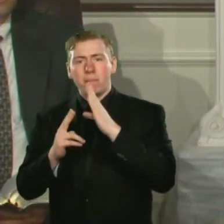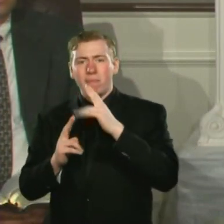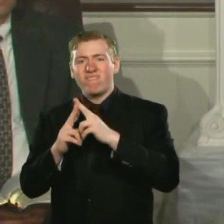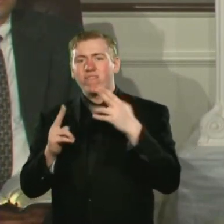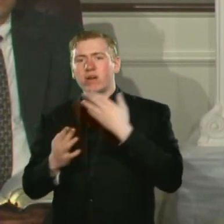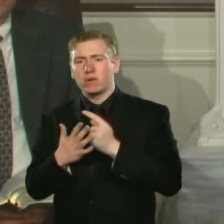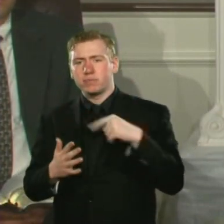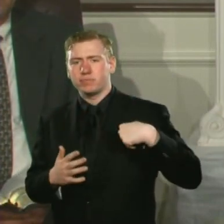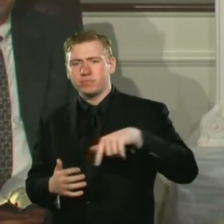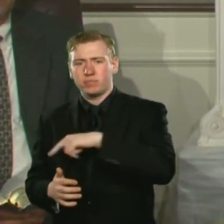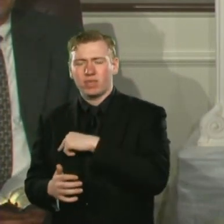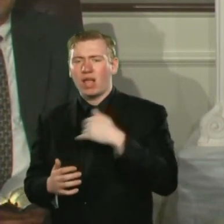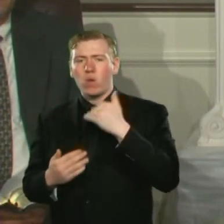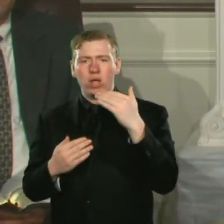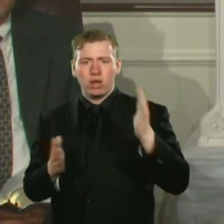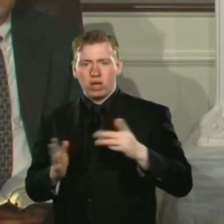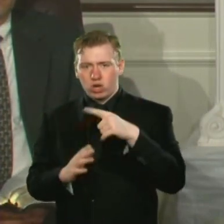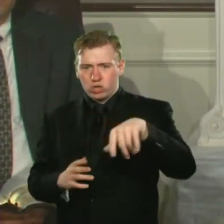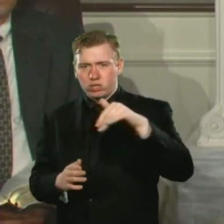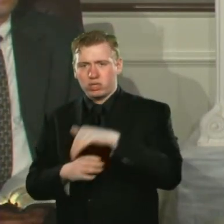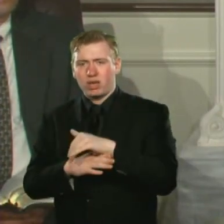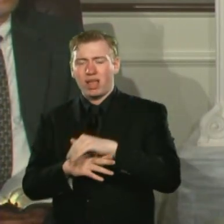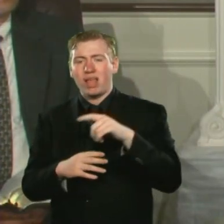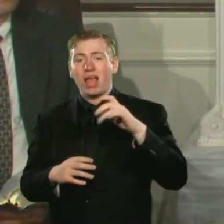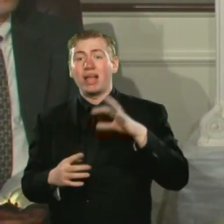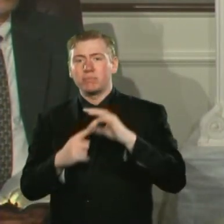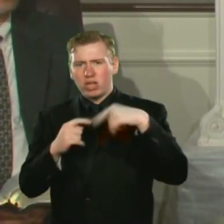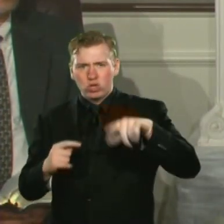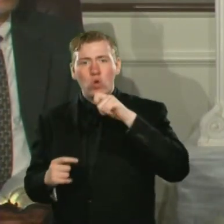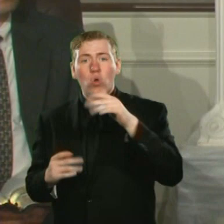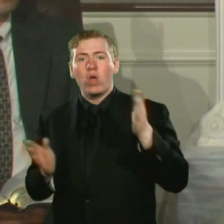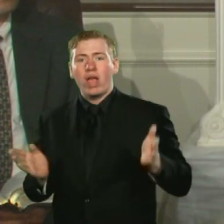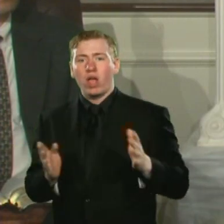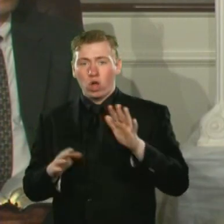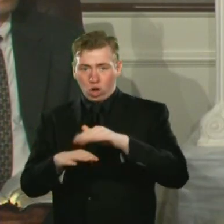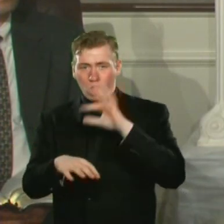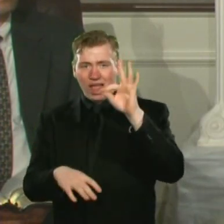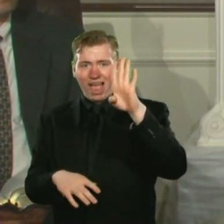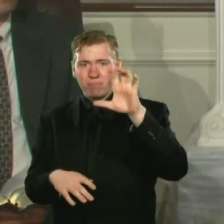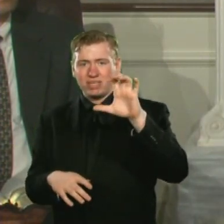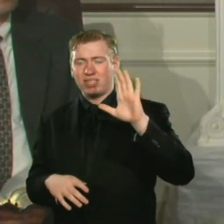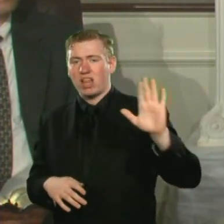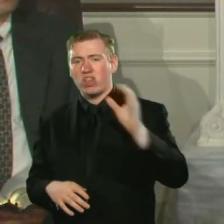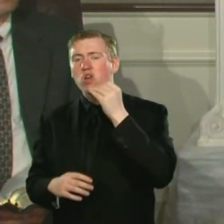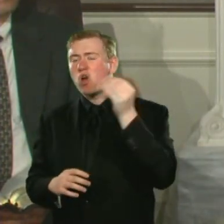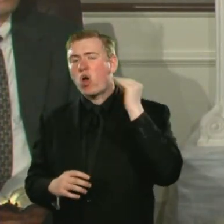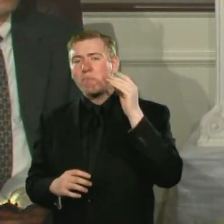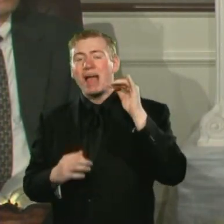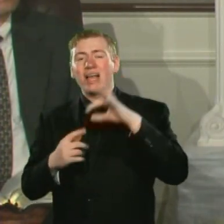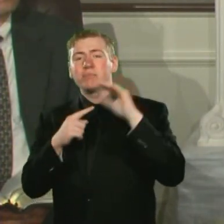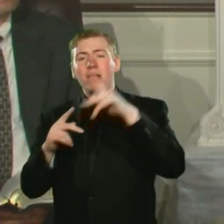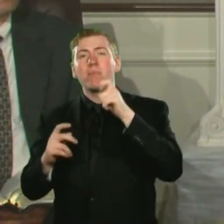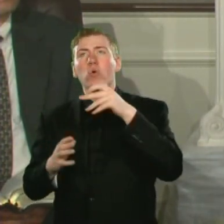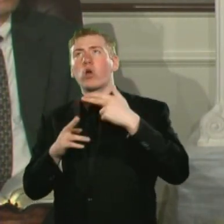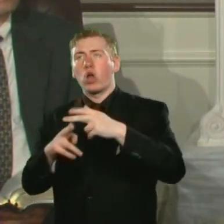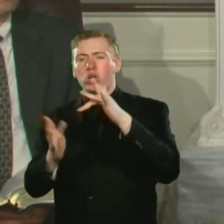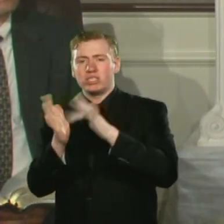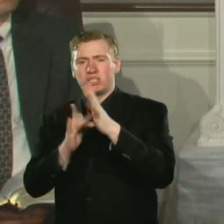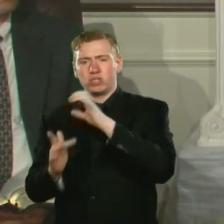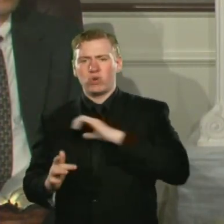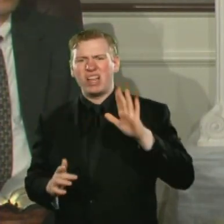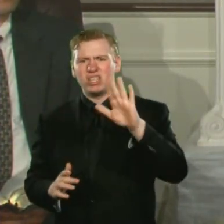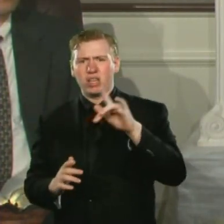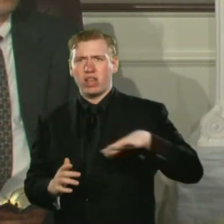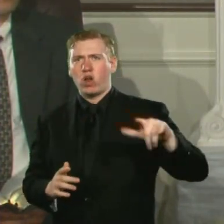us, and I want to encourage you tonight, especially those who call First Baptist Church their home, especially those who call Jesus Christ our Lord.